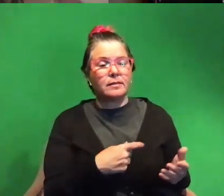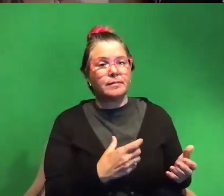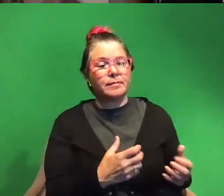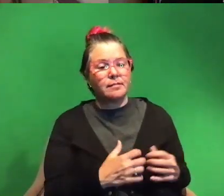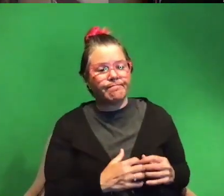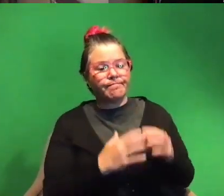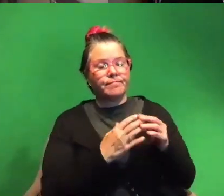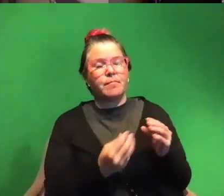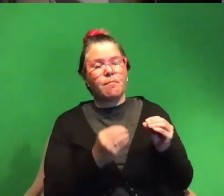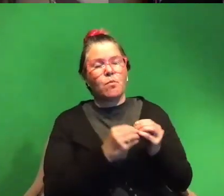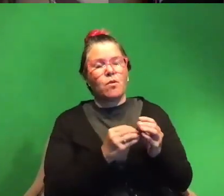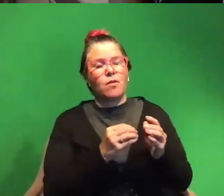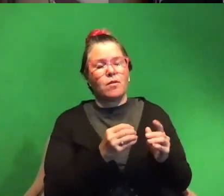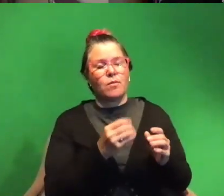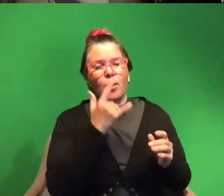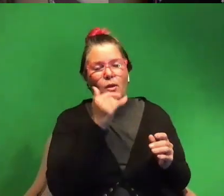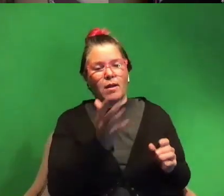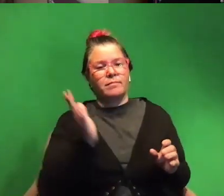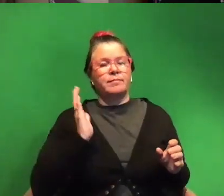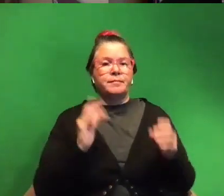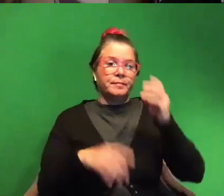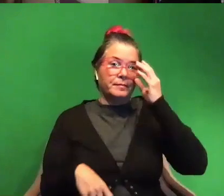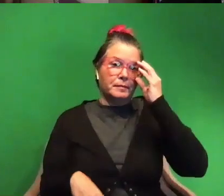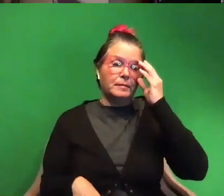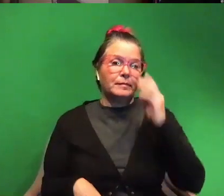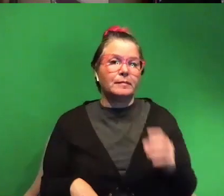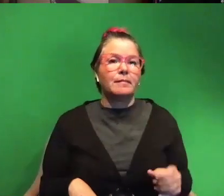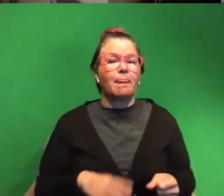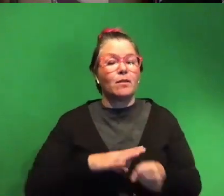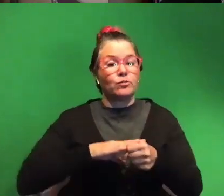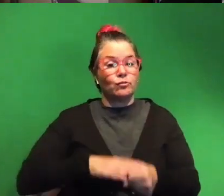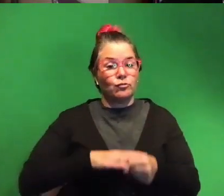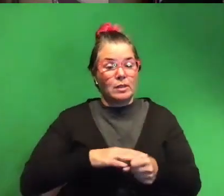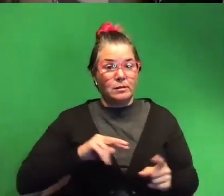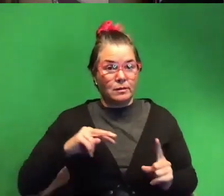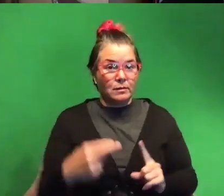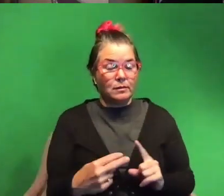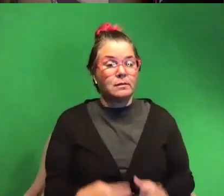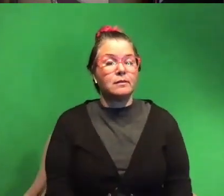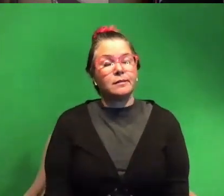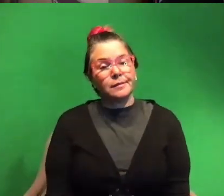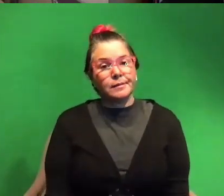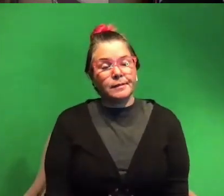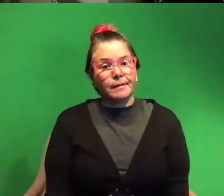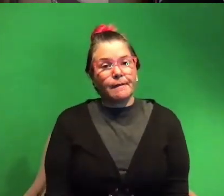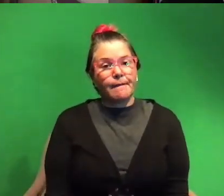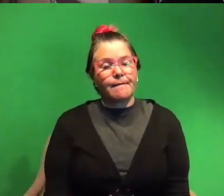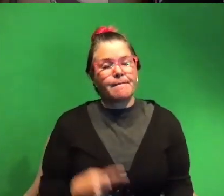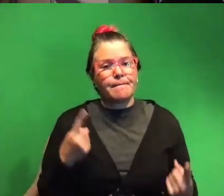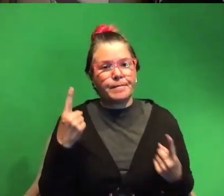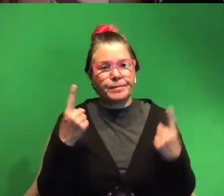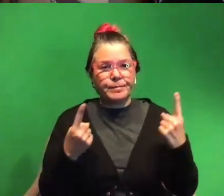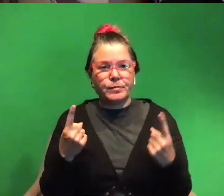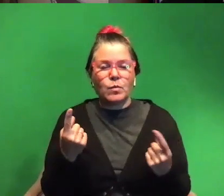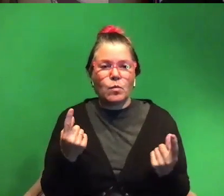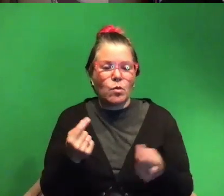more of what was there? And then, you know, thinking about it from a stress perspective, we also have to think about, you know, what made